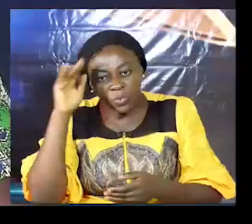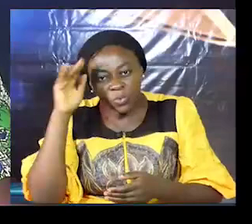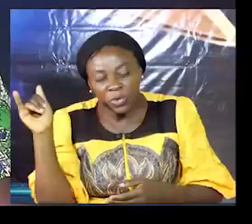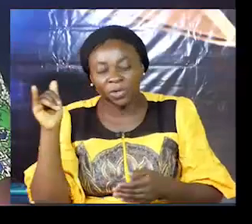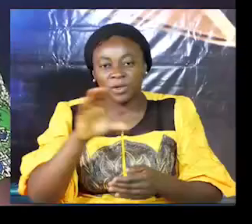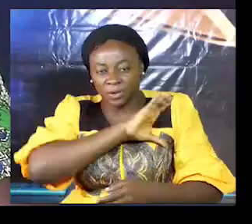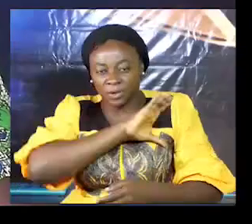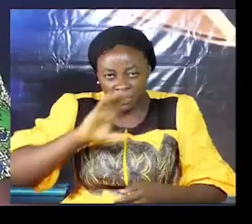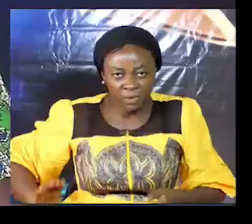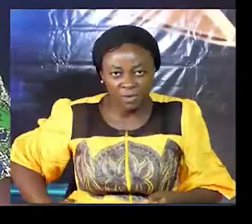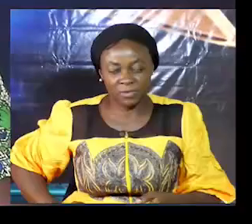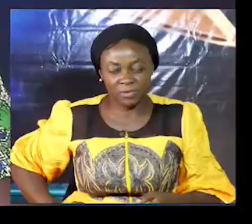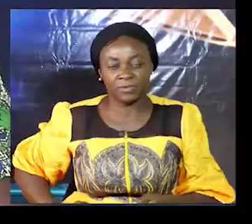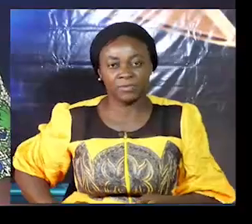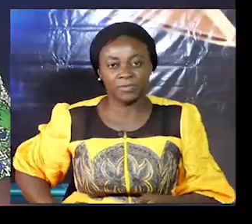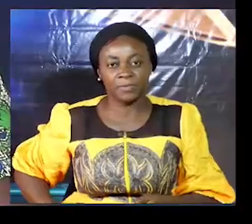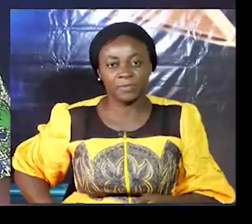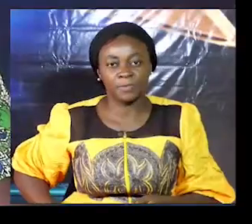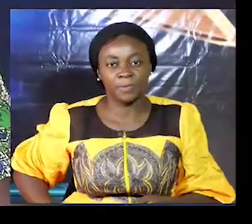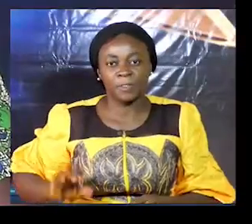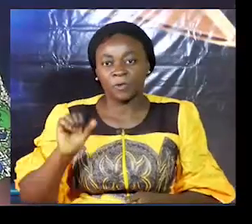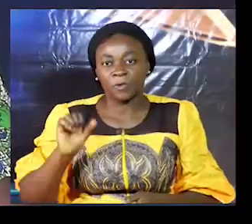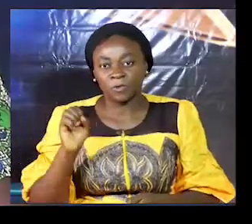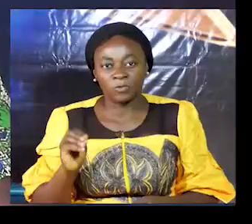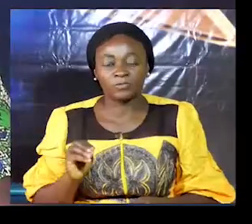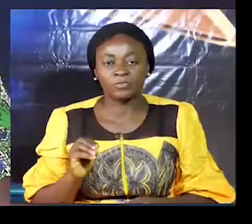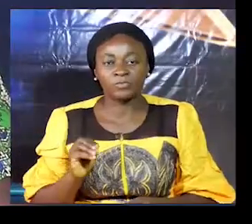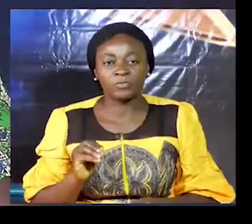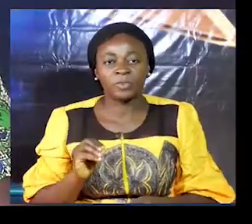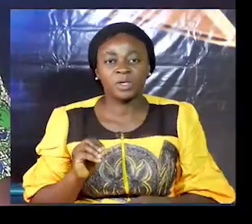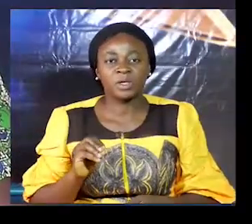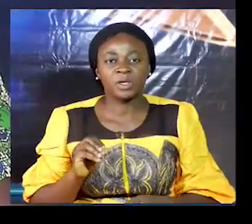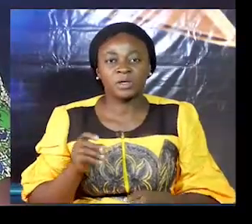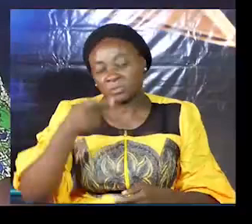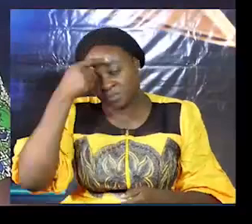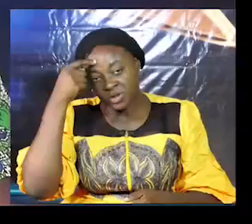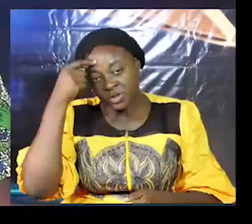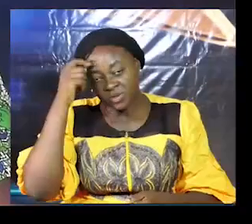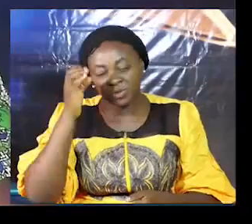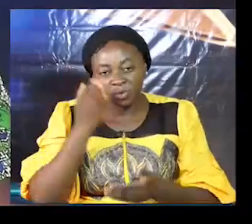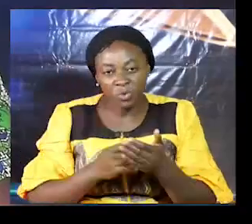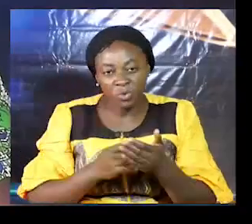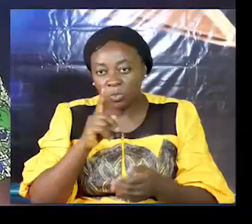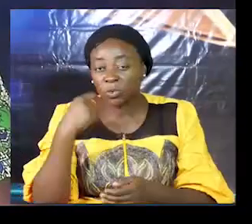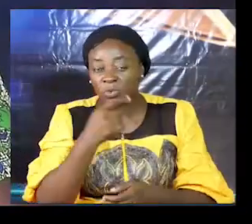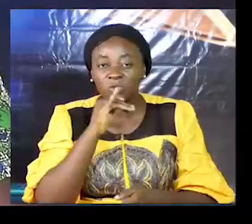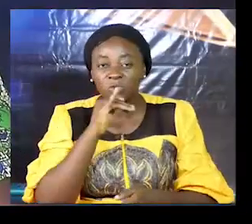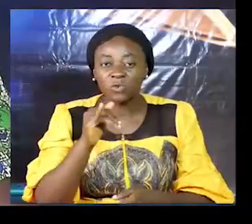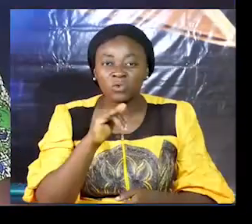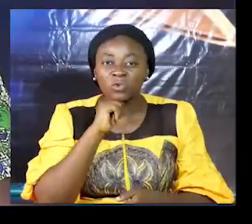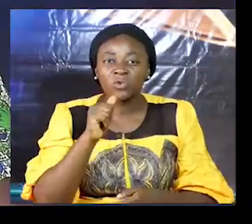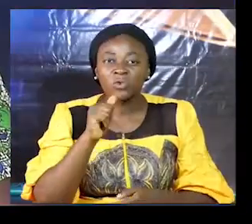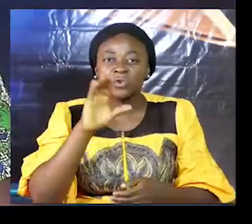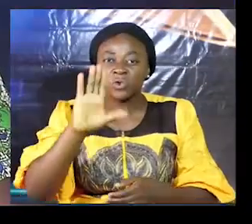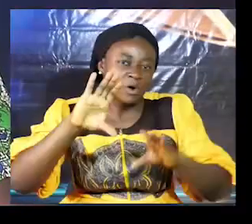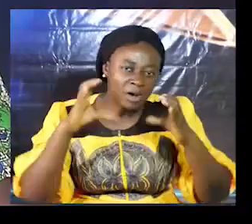your race, is not your class. That should not be a criteria not to pray about that person. Someone that is not from your tribe can actually be